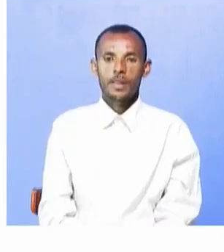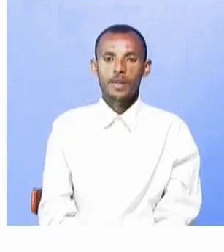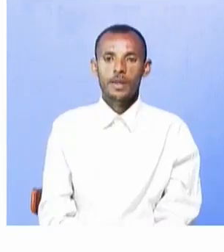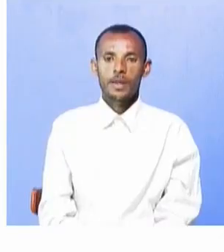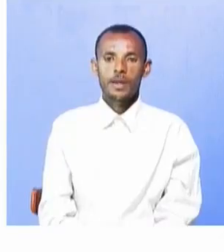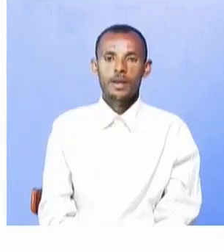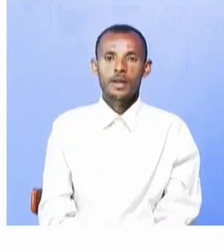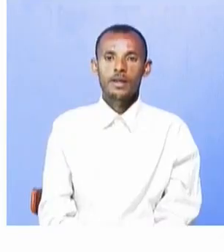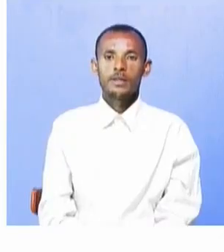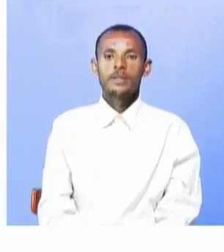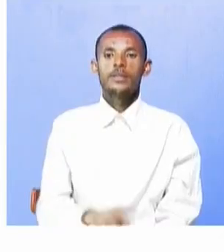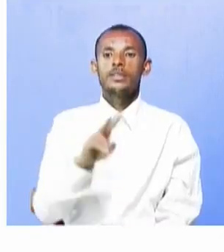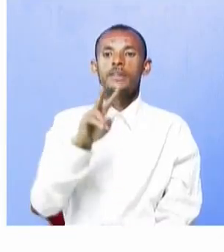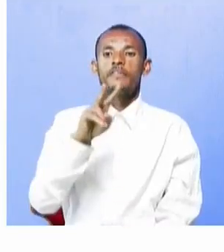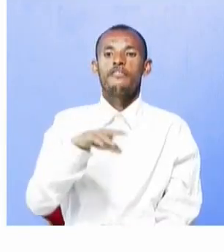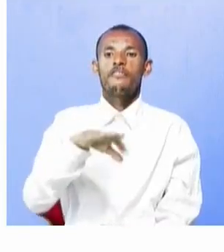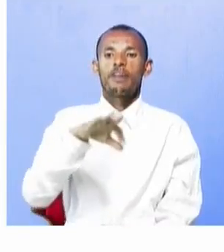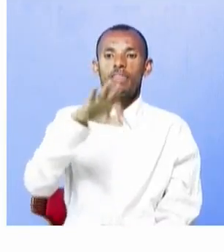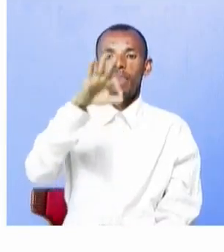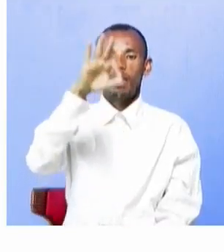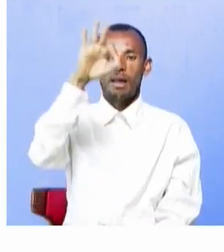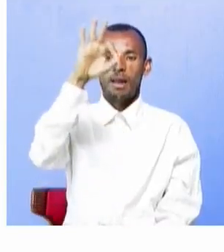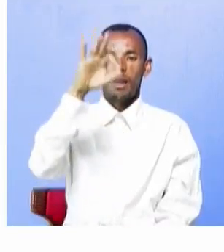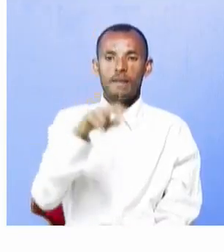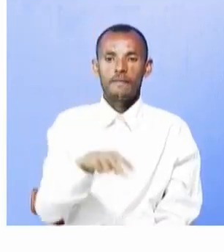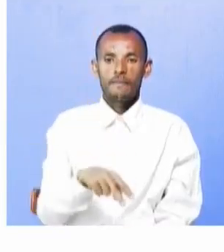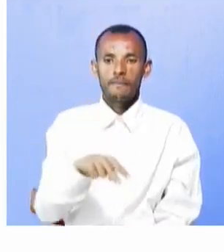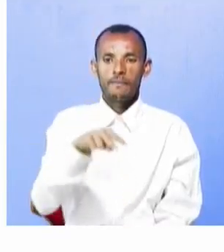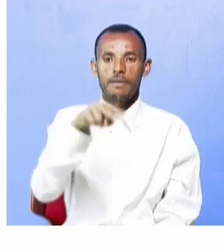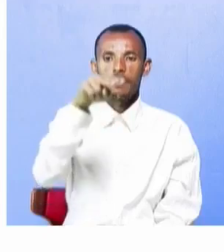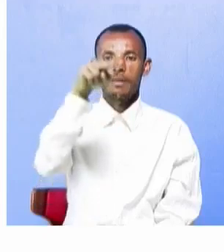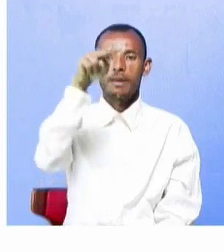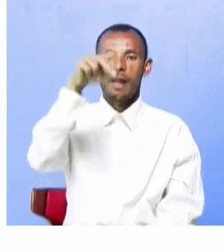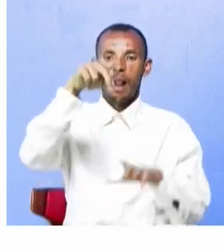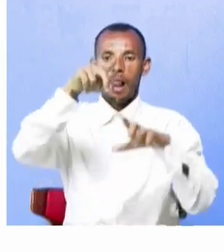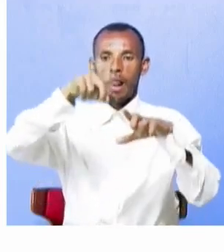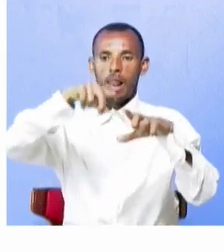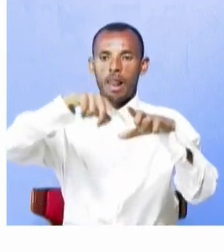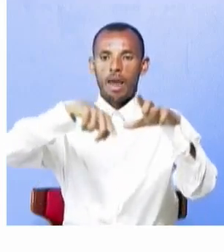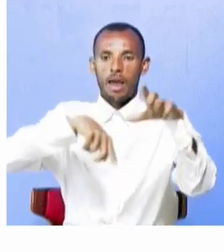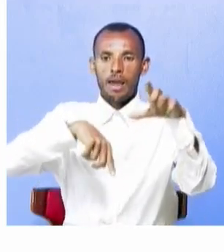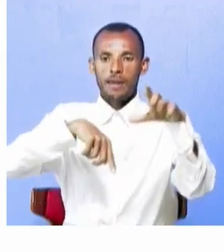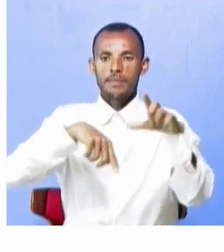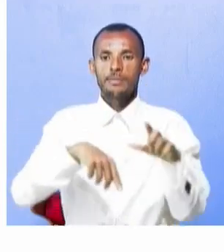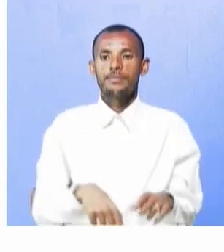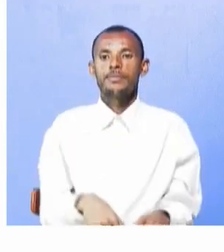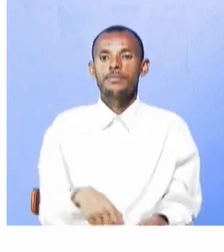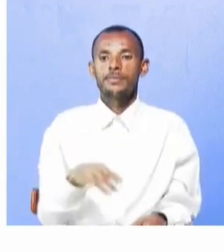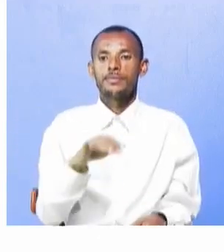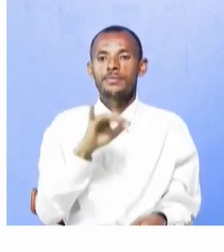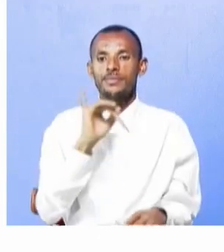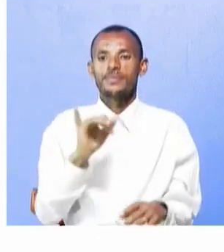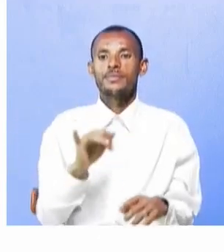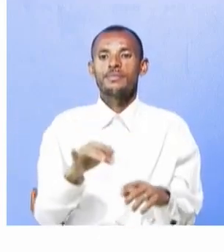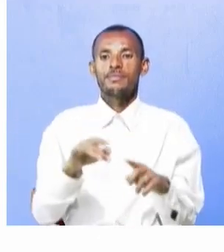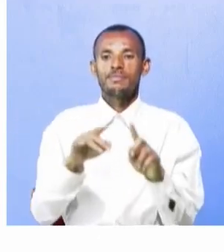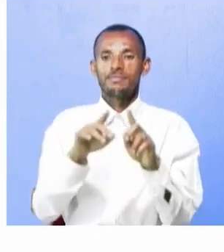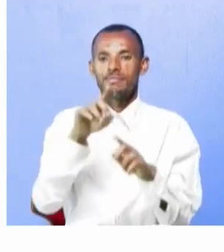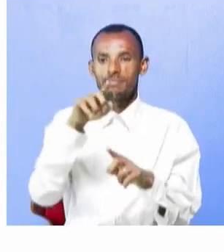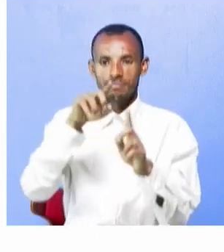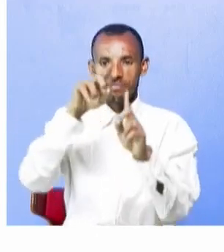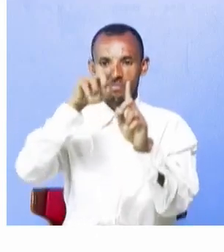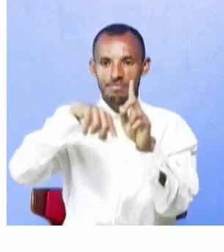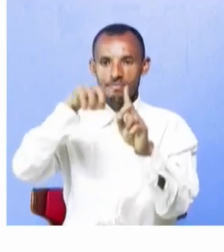the vertical axis or the vertical line is the y-axis, and the